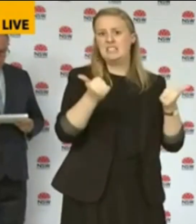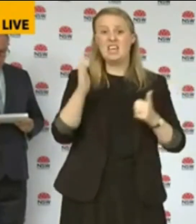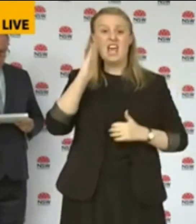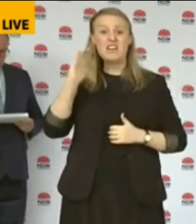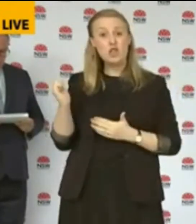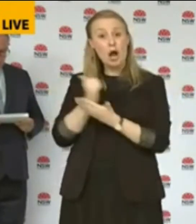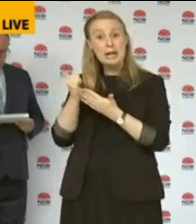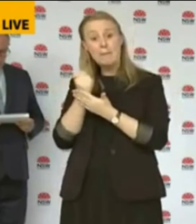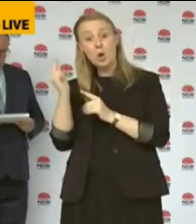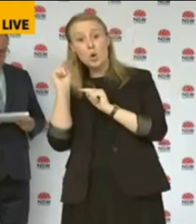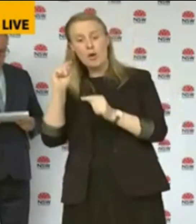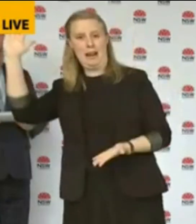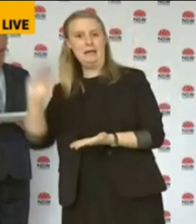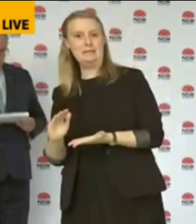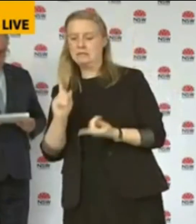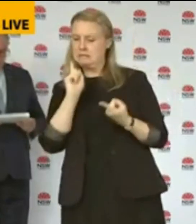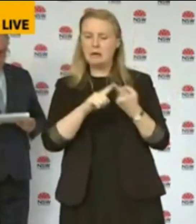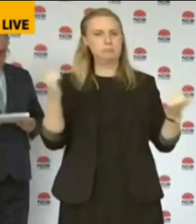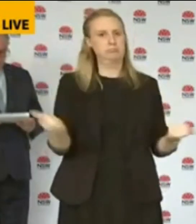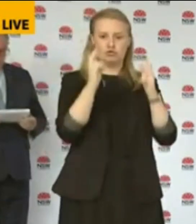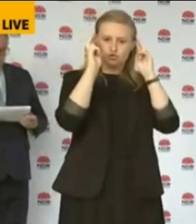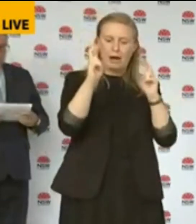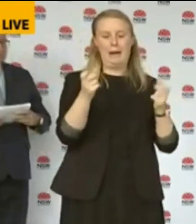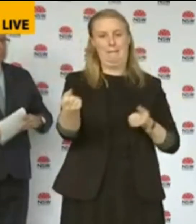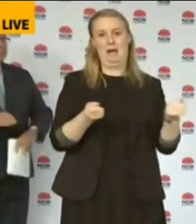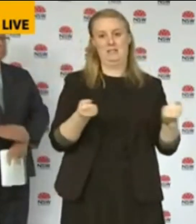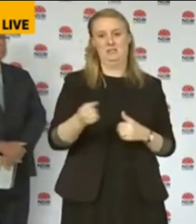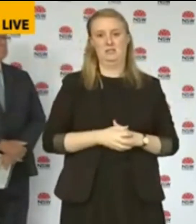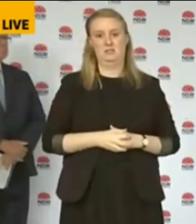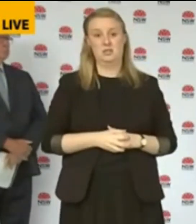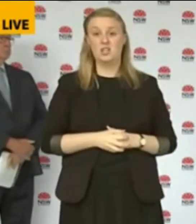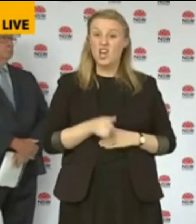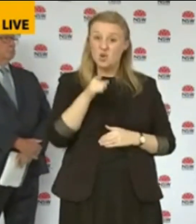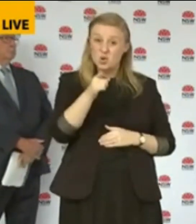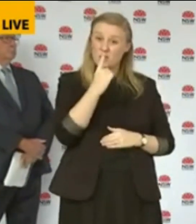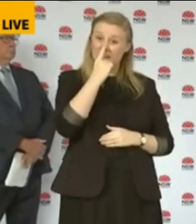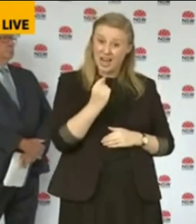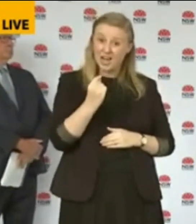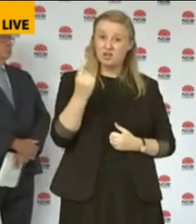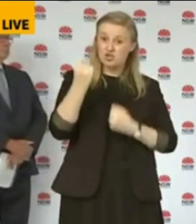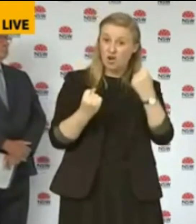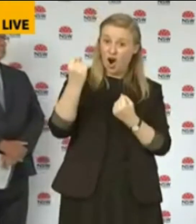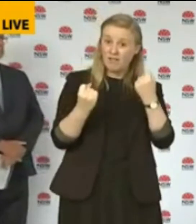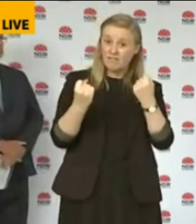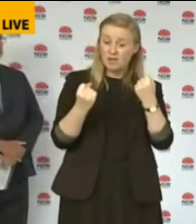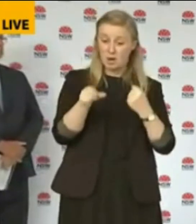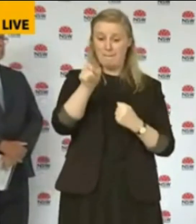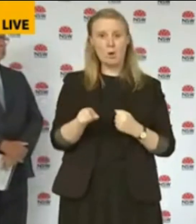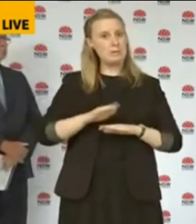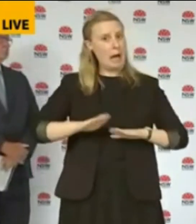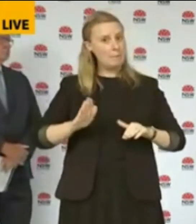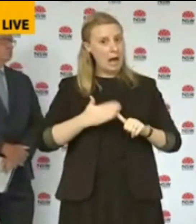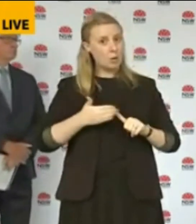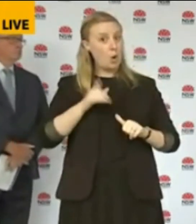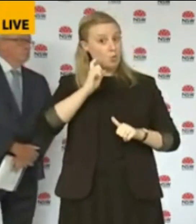people, although it hurts me to say this, if you can drive with a designated driver, it is important that you use